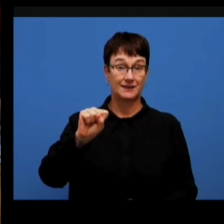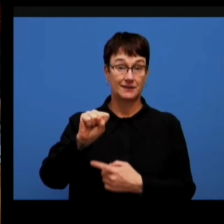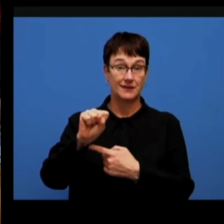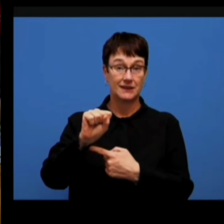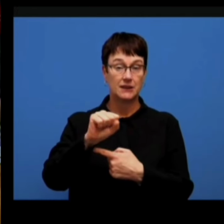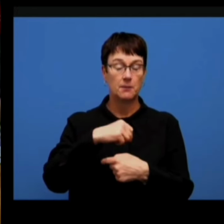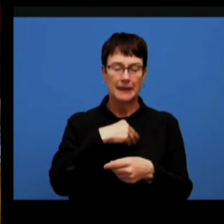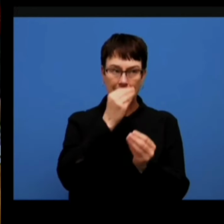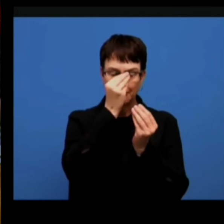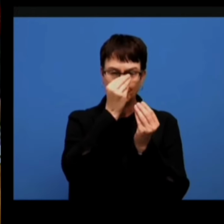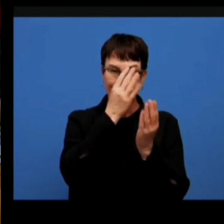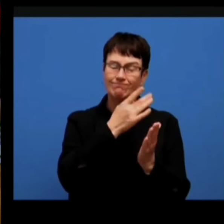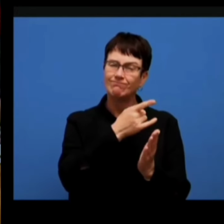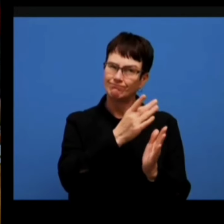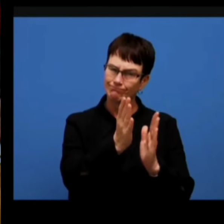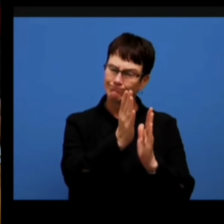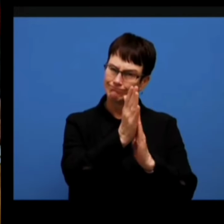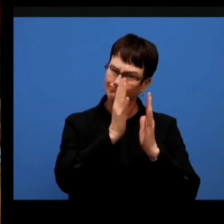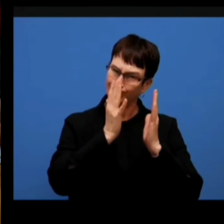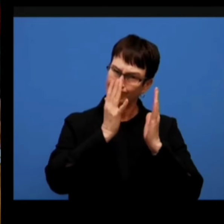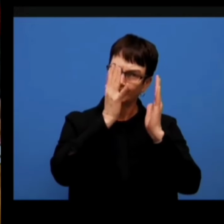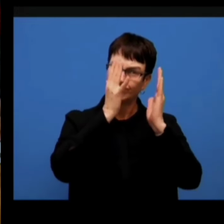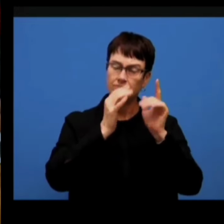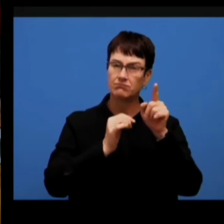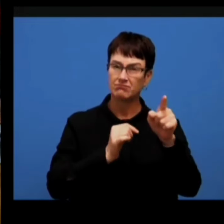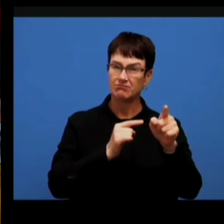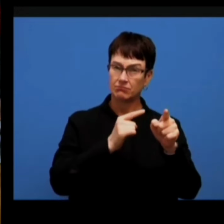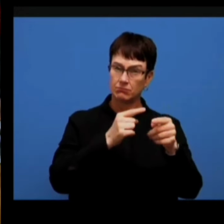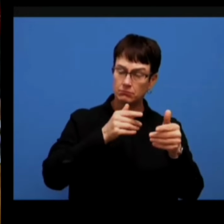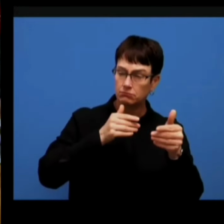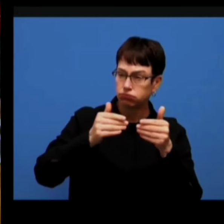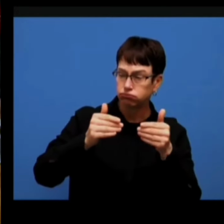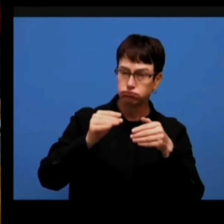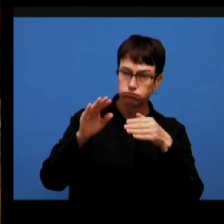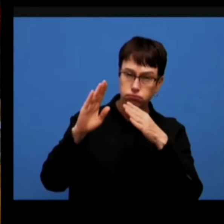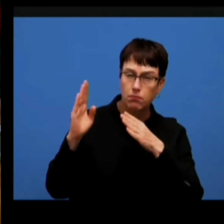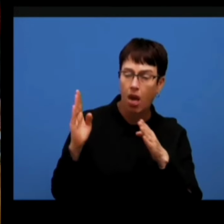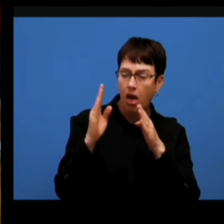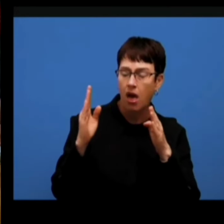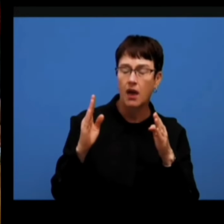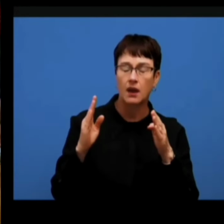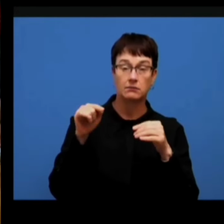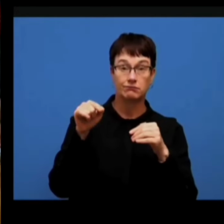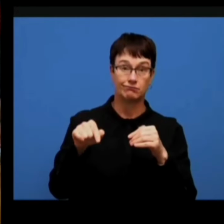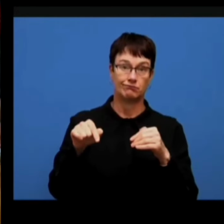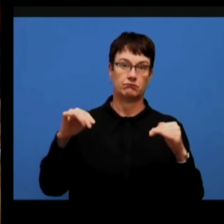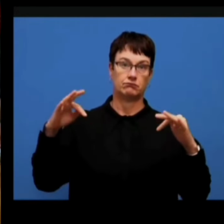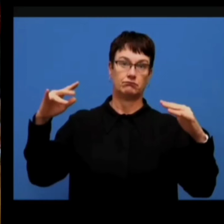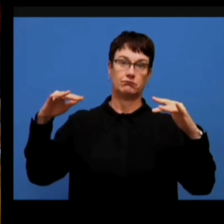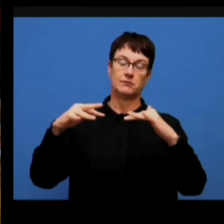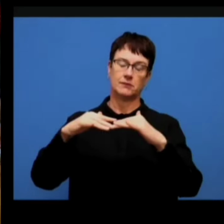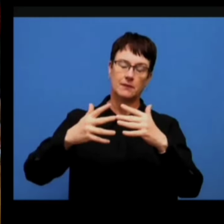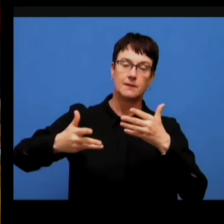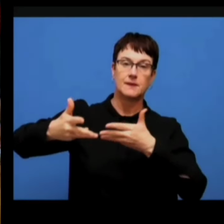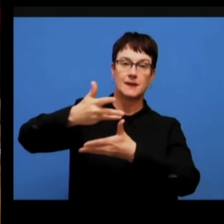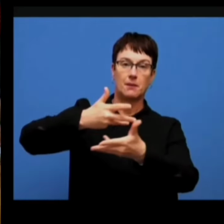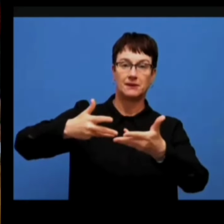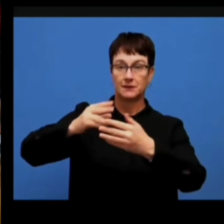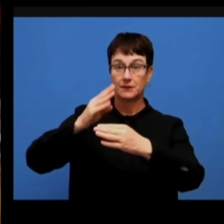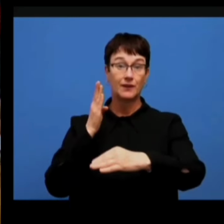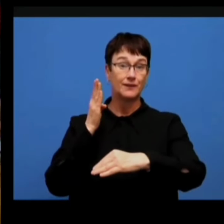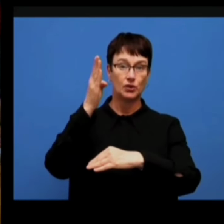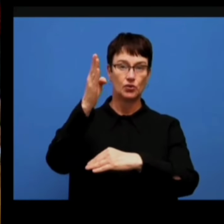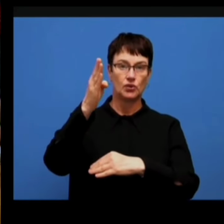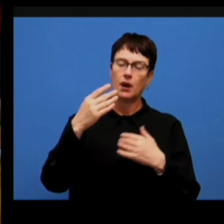I would like to address the second question on today's agenda, how to engage with diverse stakeholders